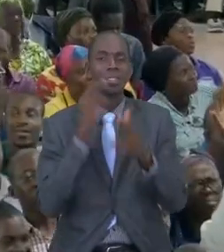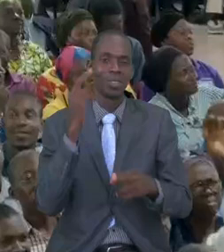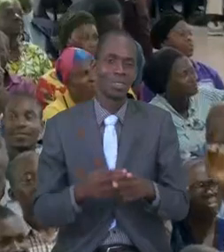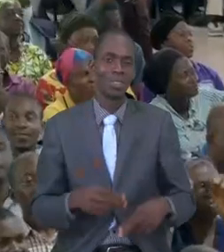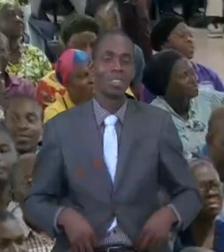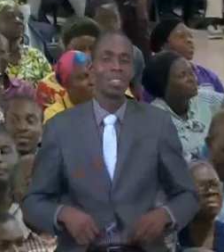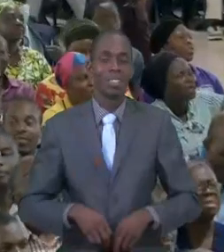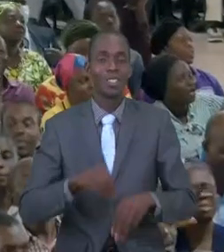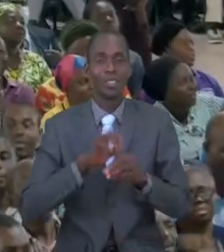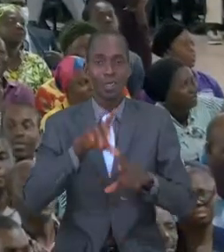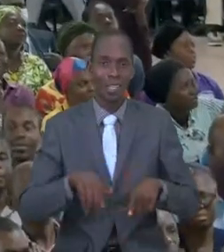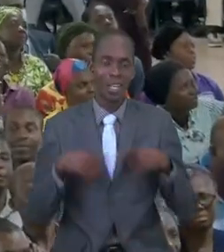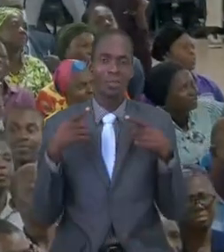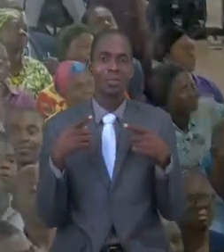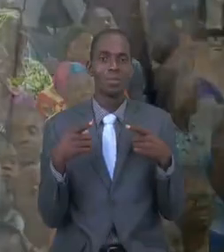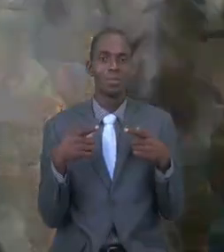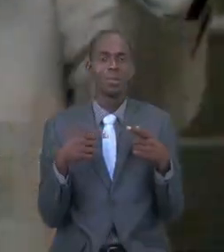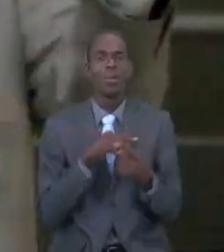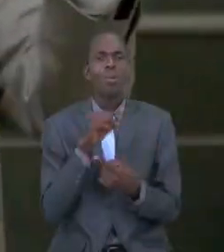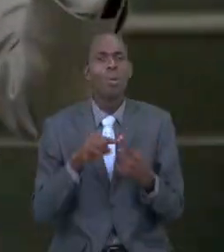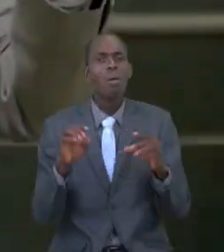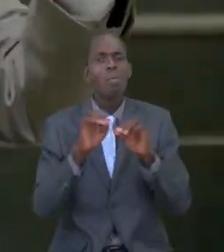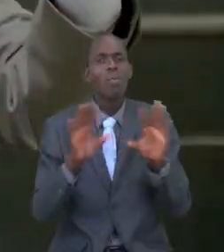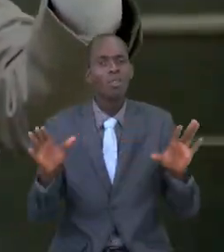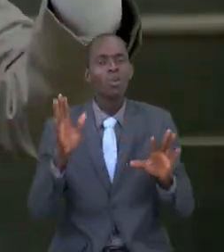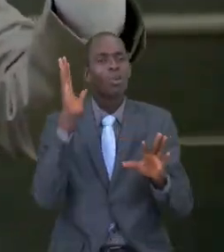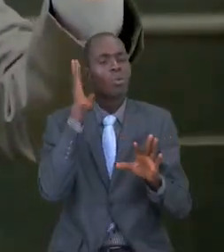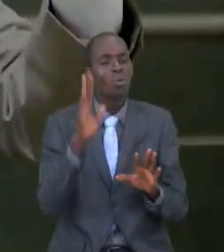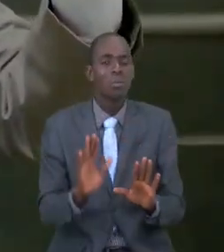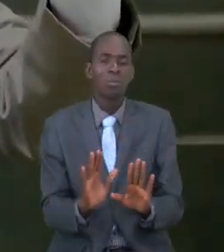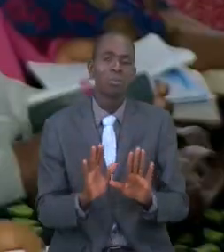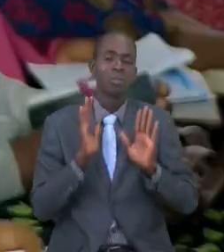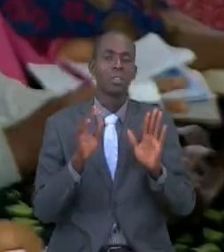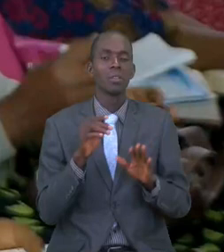In your life. Where nothing will jolt you.